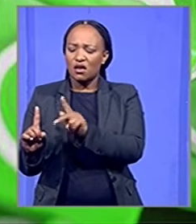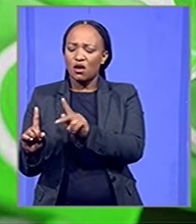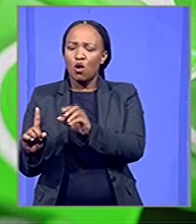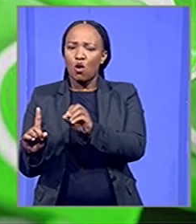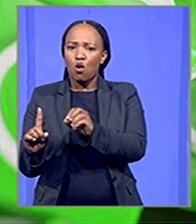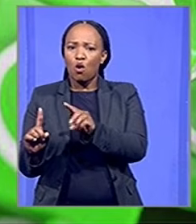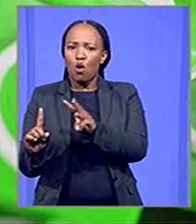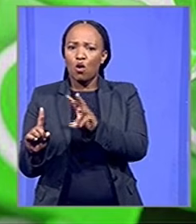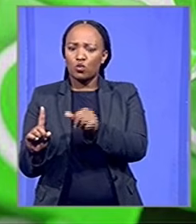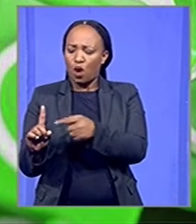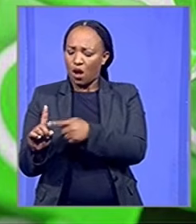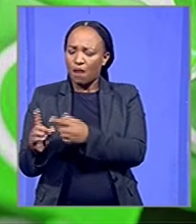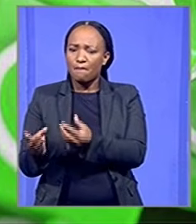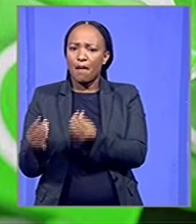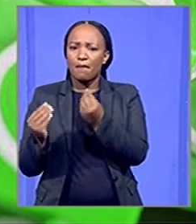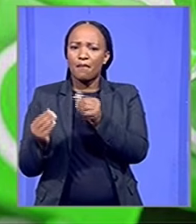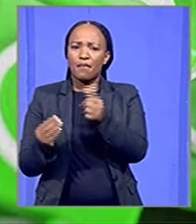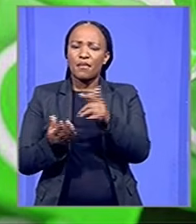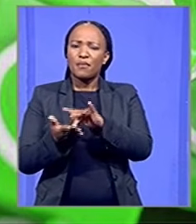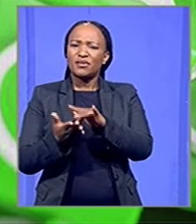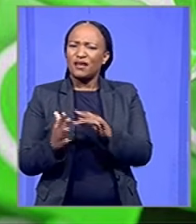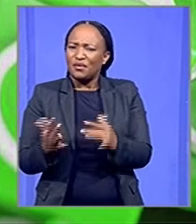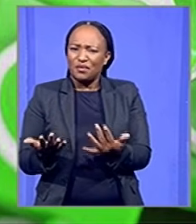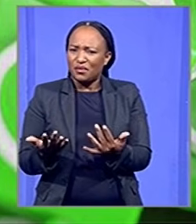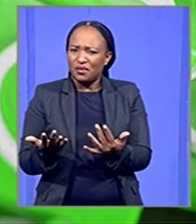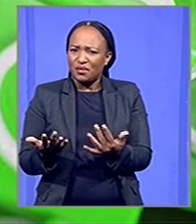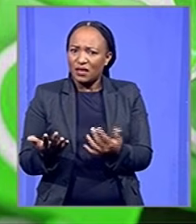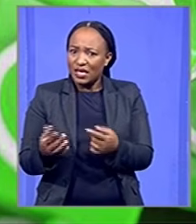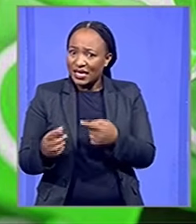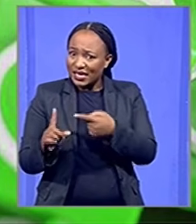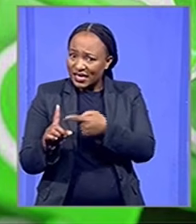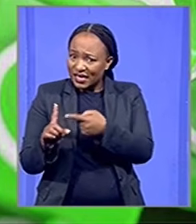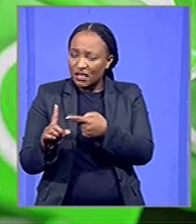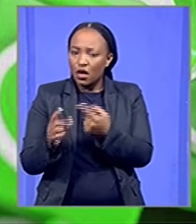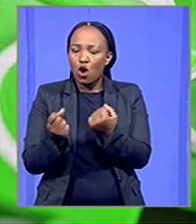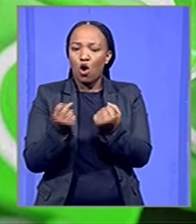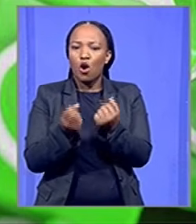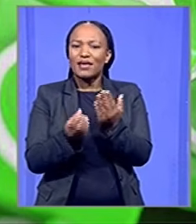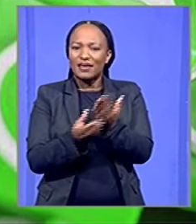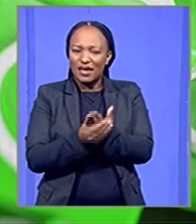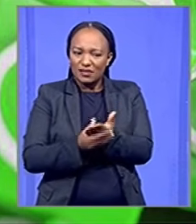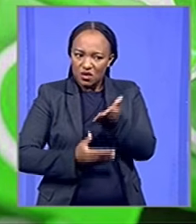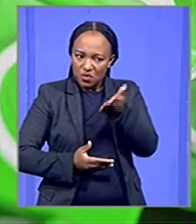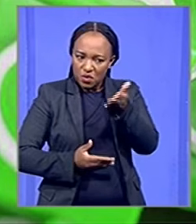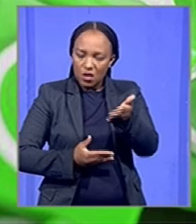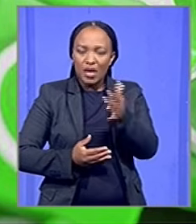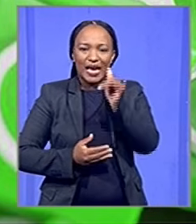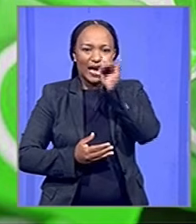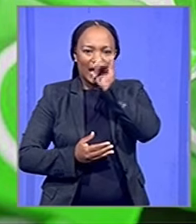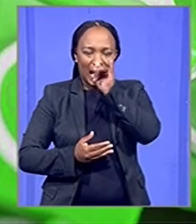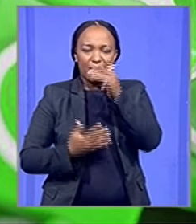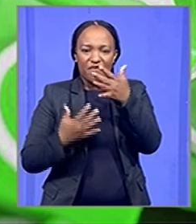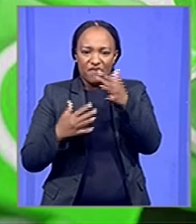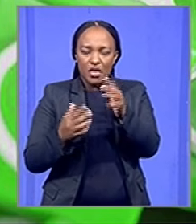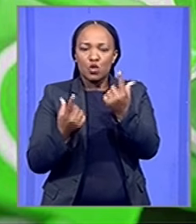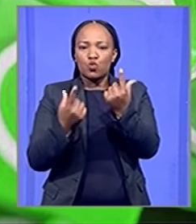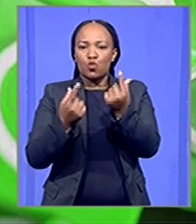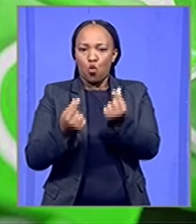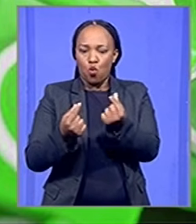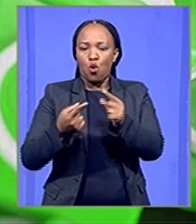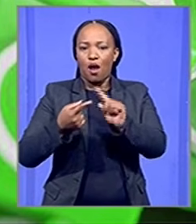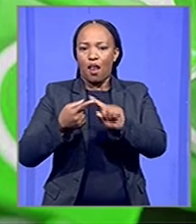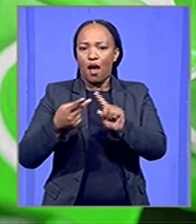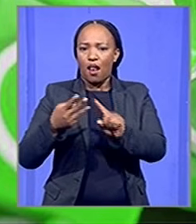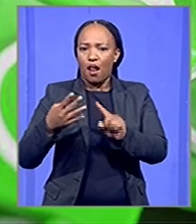hape empa a nna le diqoso tsa hore o editse crime e bjana le bjana se tshwe gore ntho ena ya